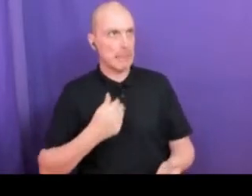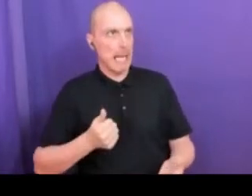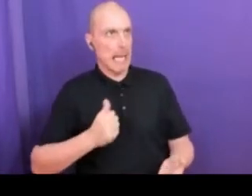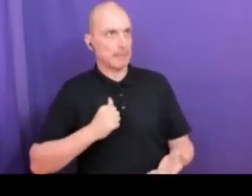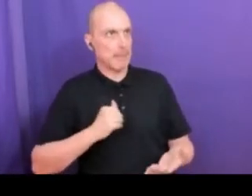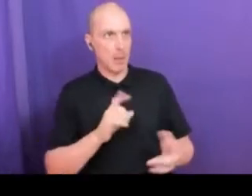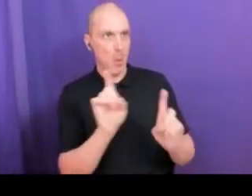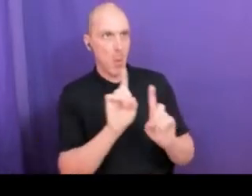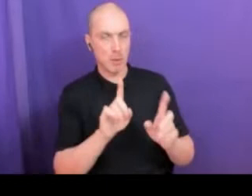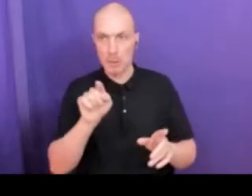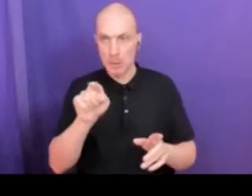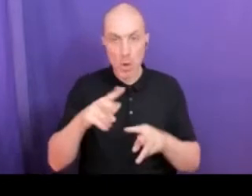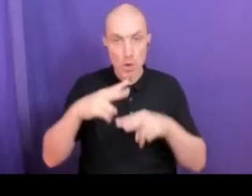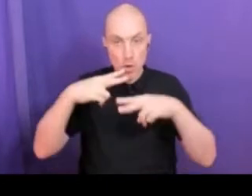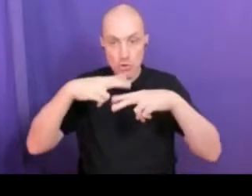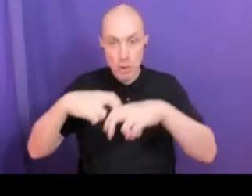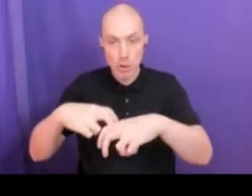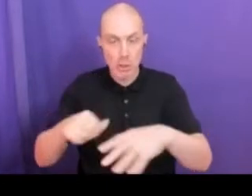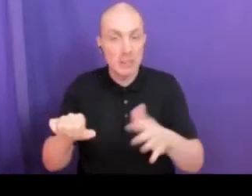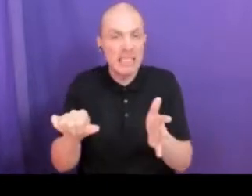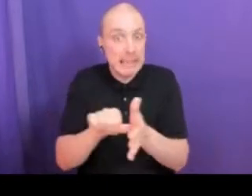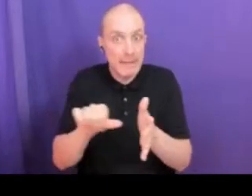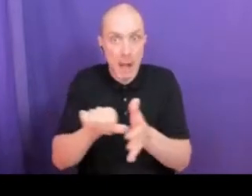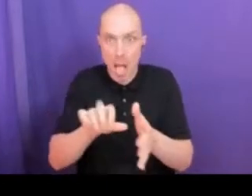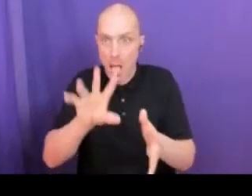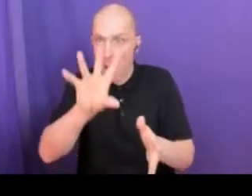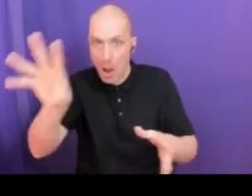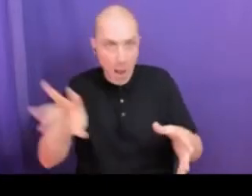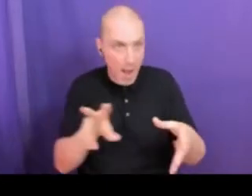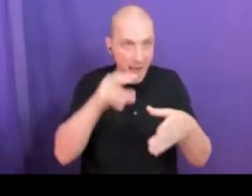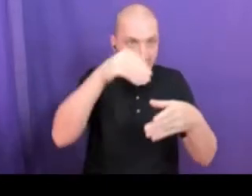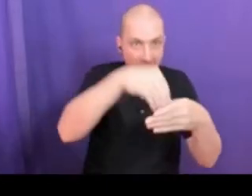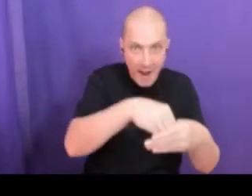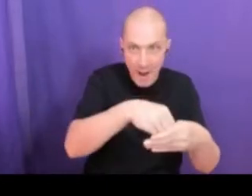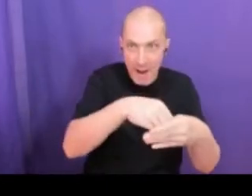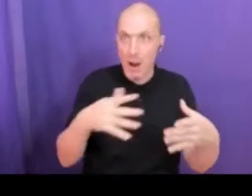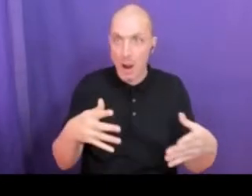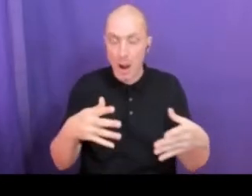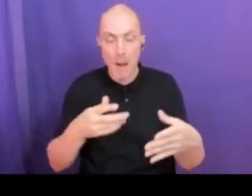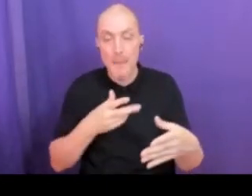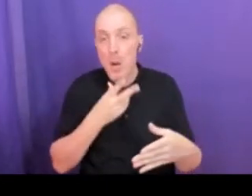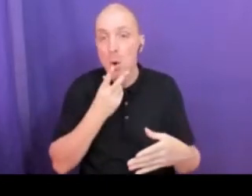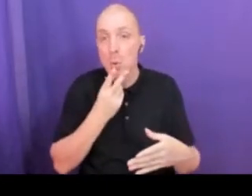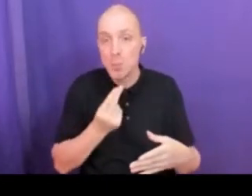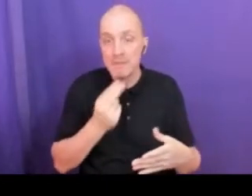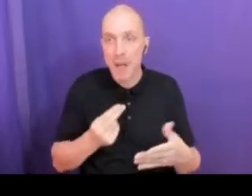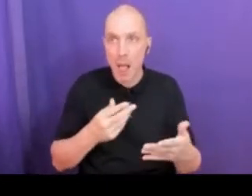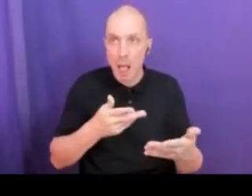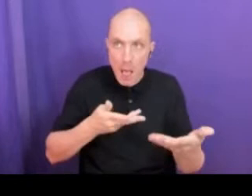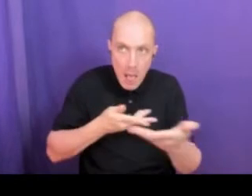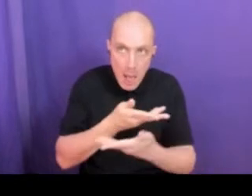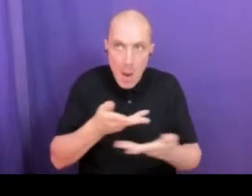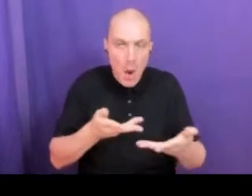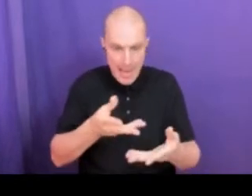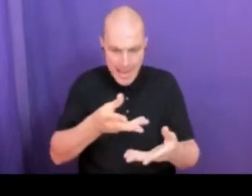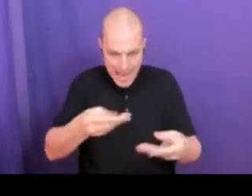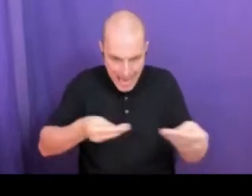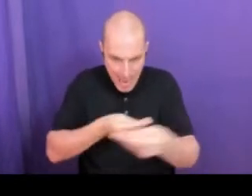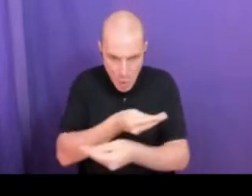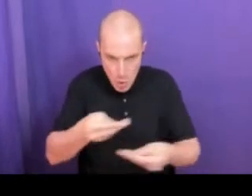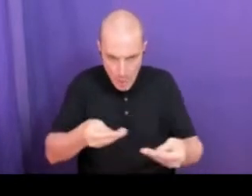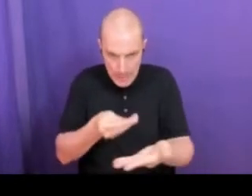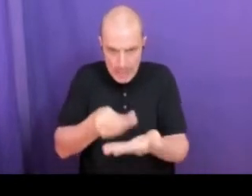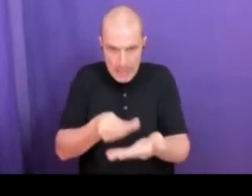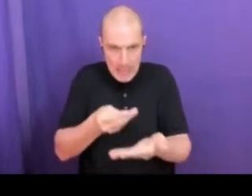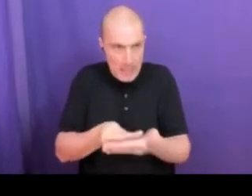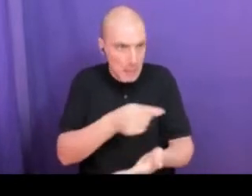This is also really useful for the economic situation. It's useful to know what kind of staff are used in which areas. Do certain areas